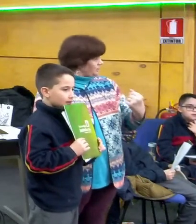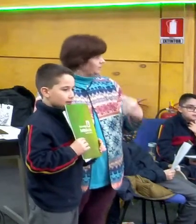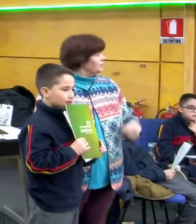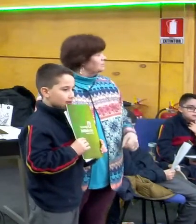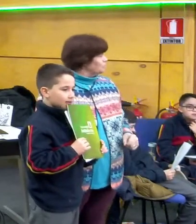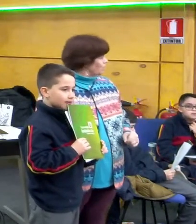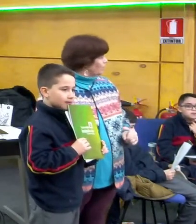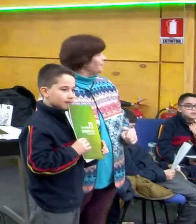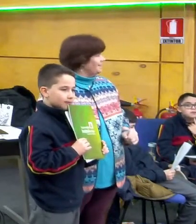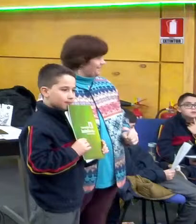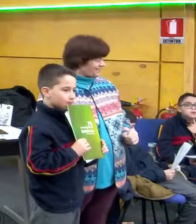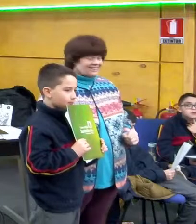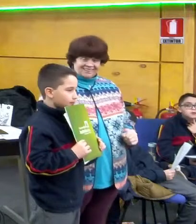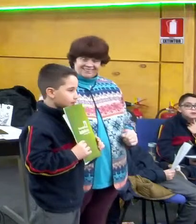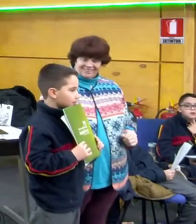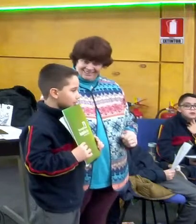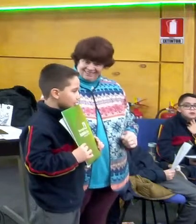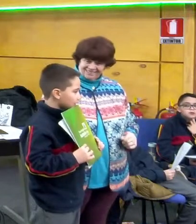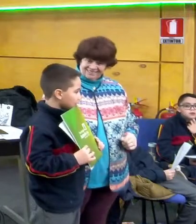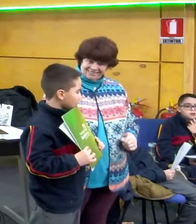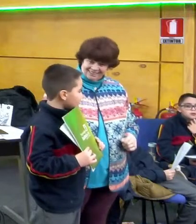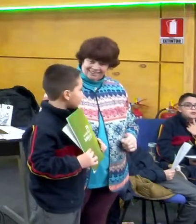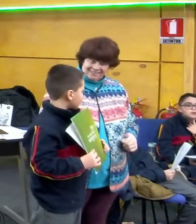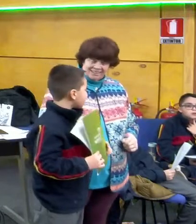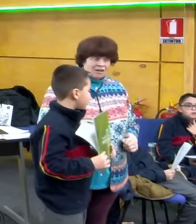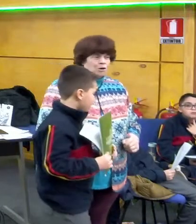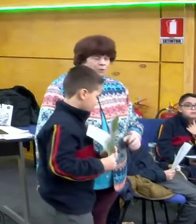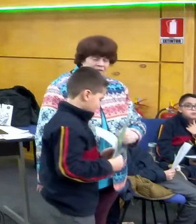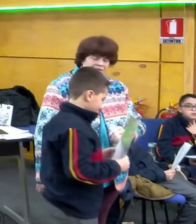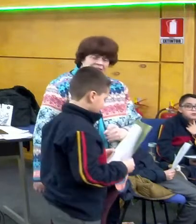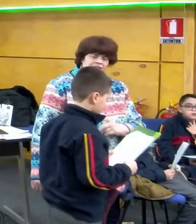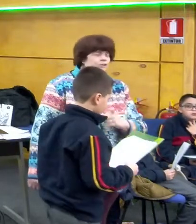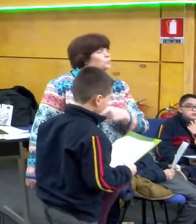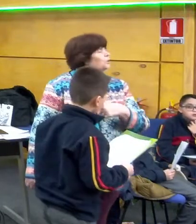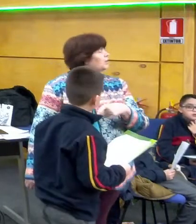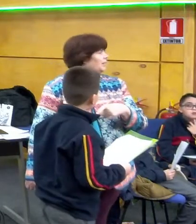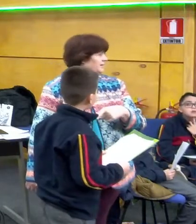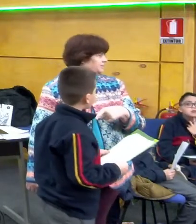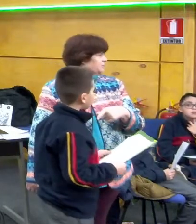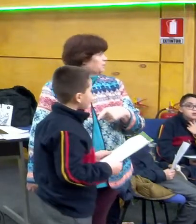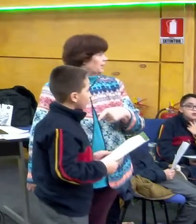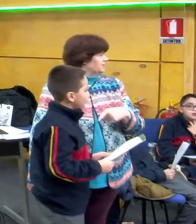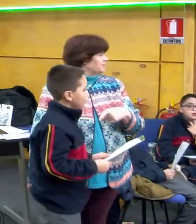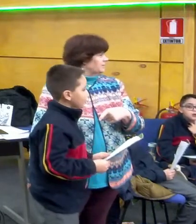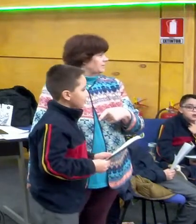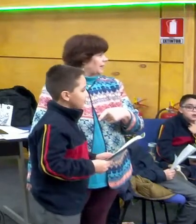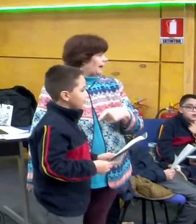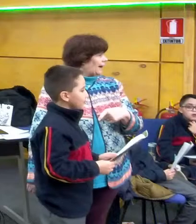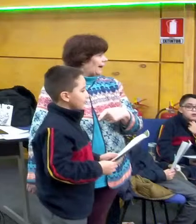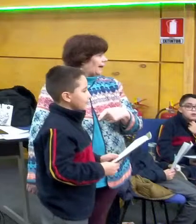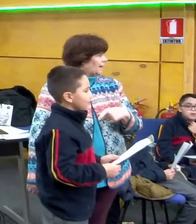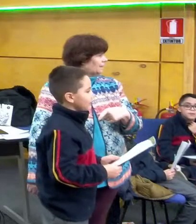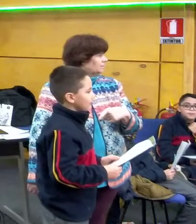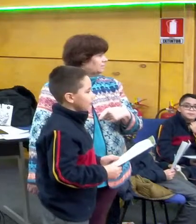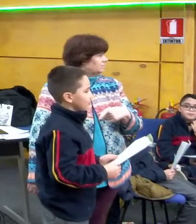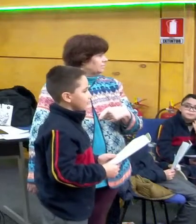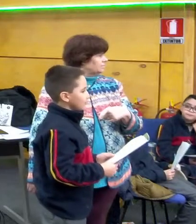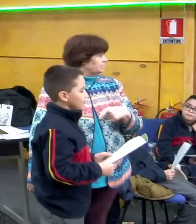Ended with a strong ending again. Yeah, yeah. What do you think he should work on as he's practicing?